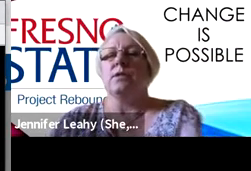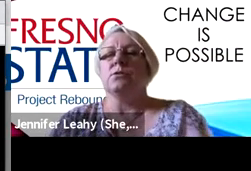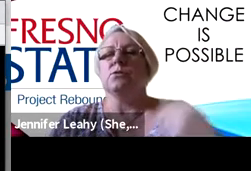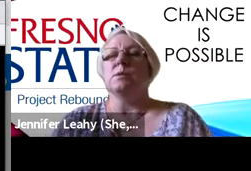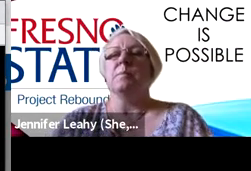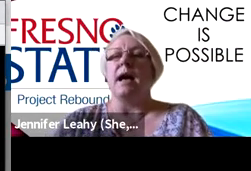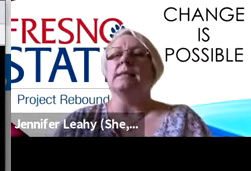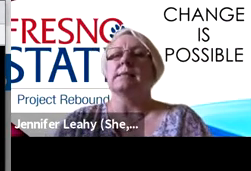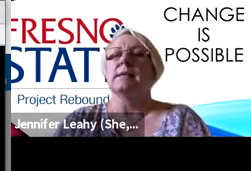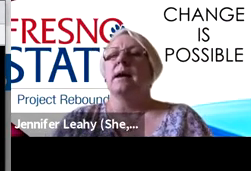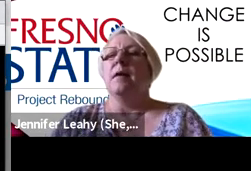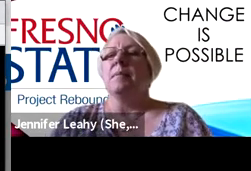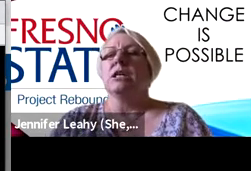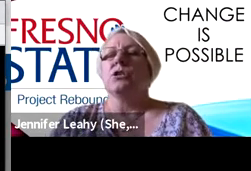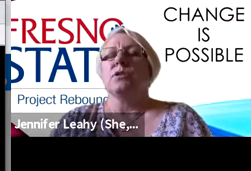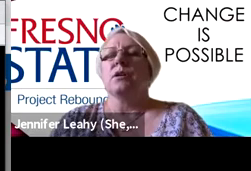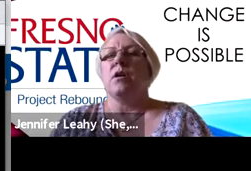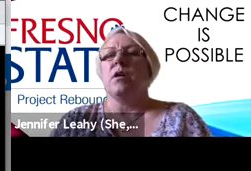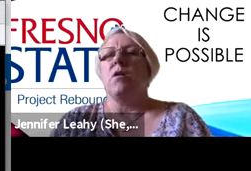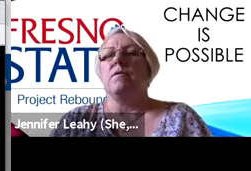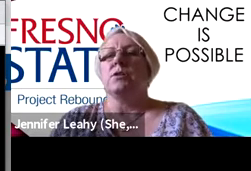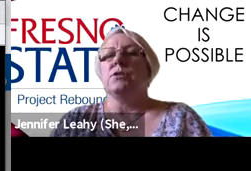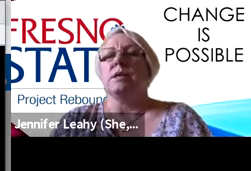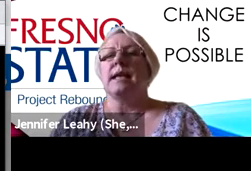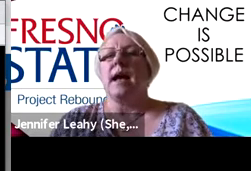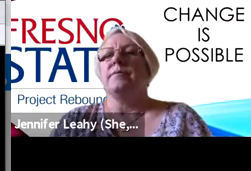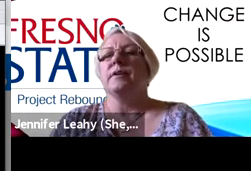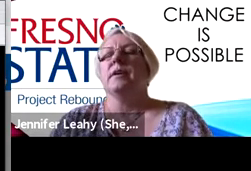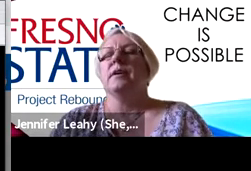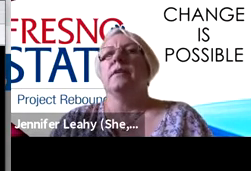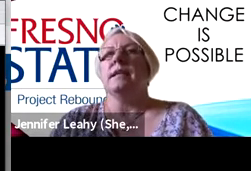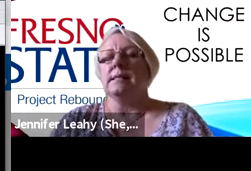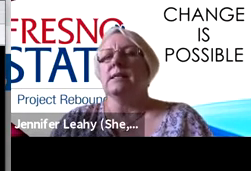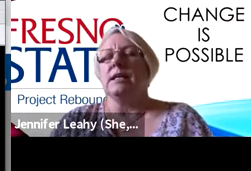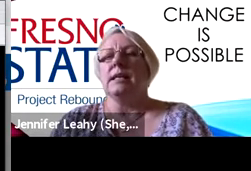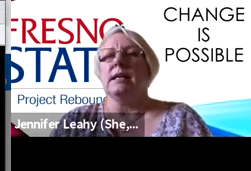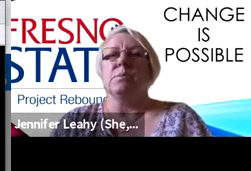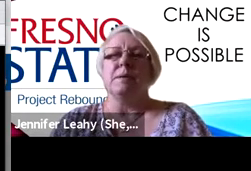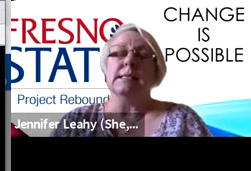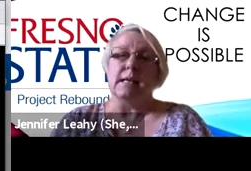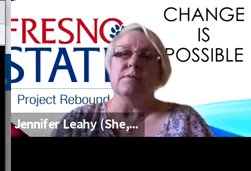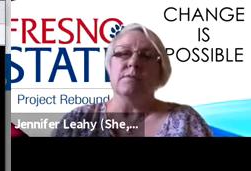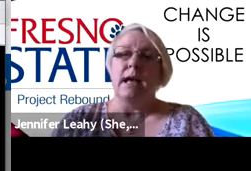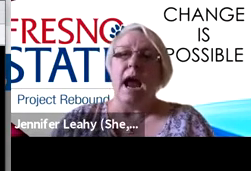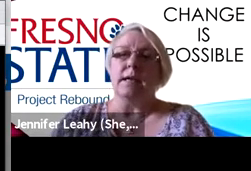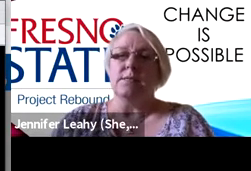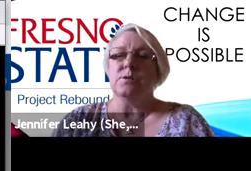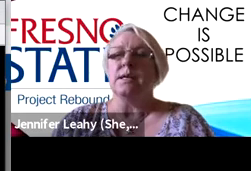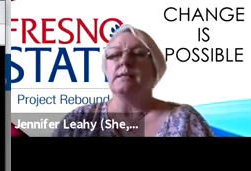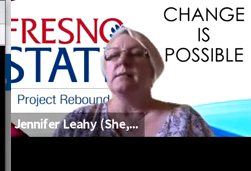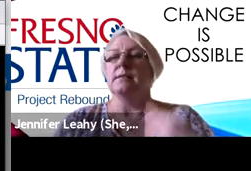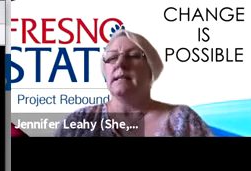highlighters and other school supplies, making sure that all of our students have the necessary things to be successful